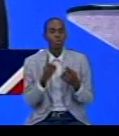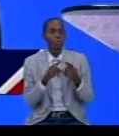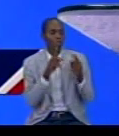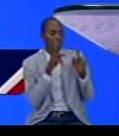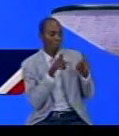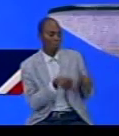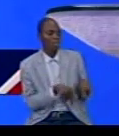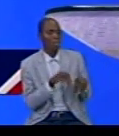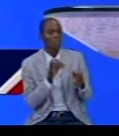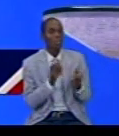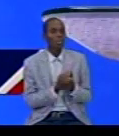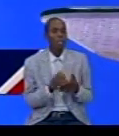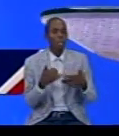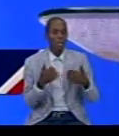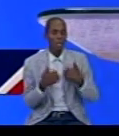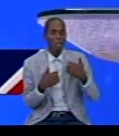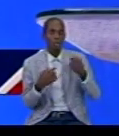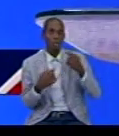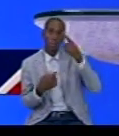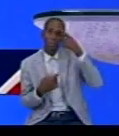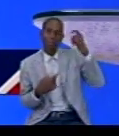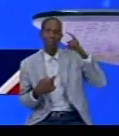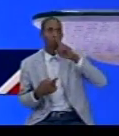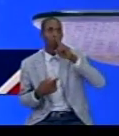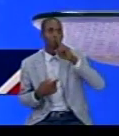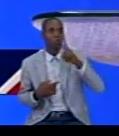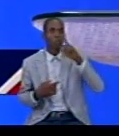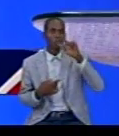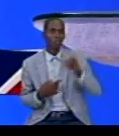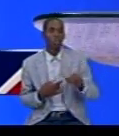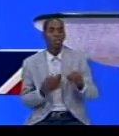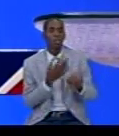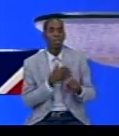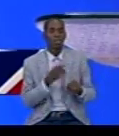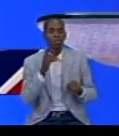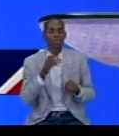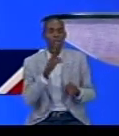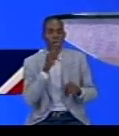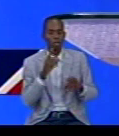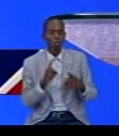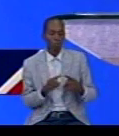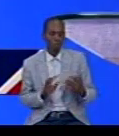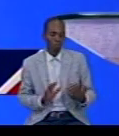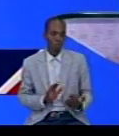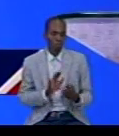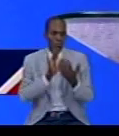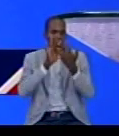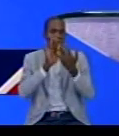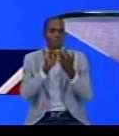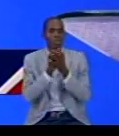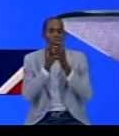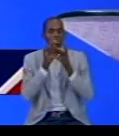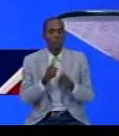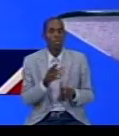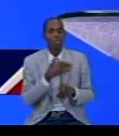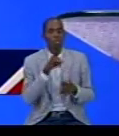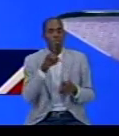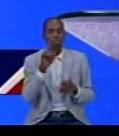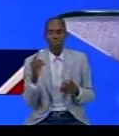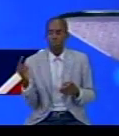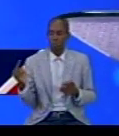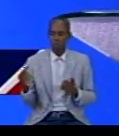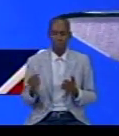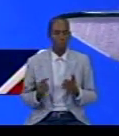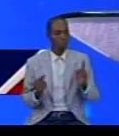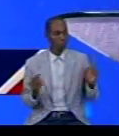that had the dream originally. And you are to appear before him, and you come, and you